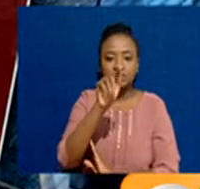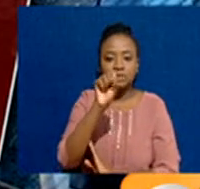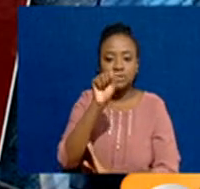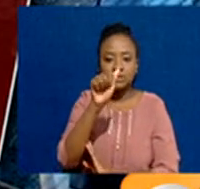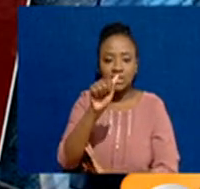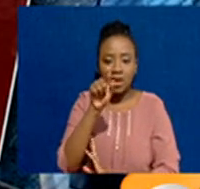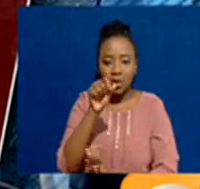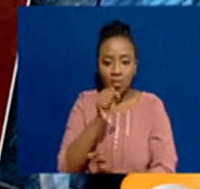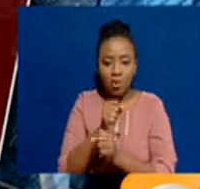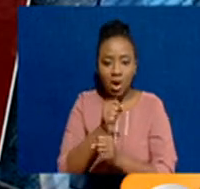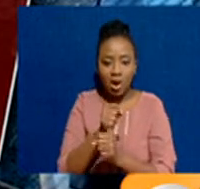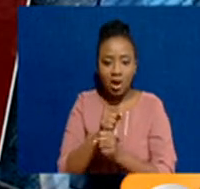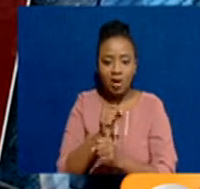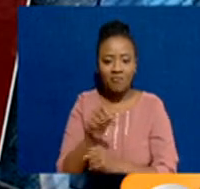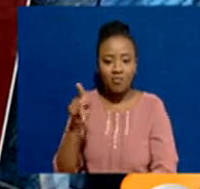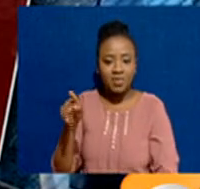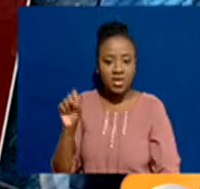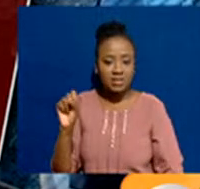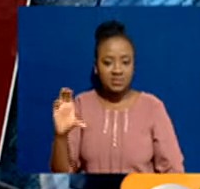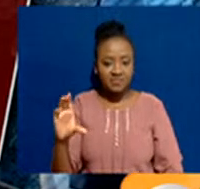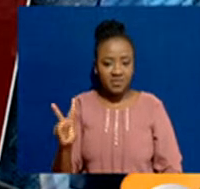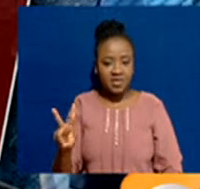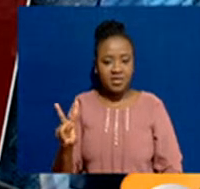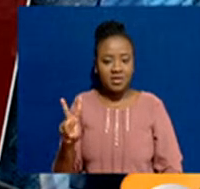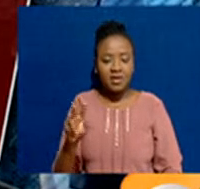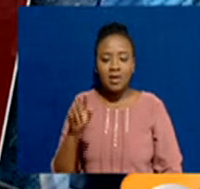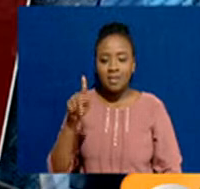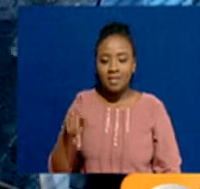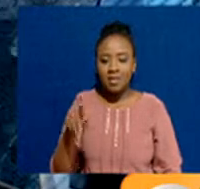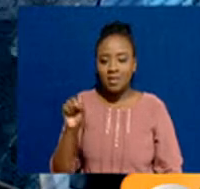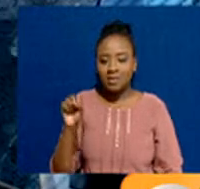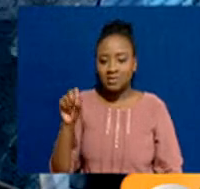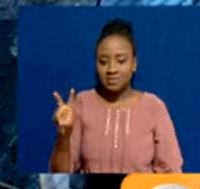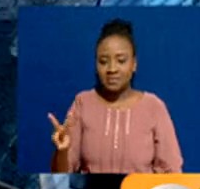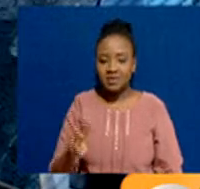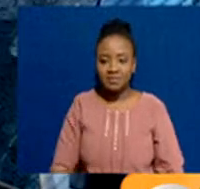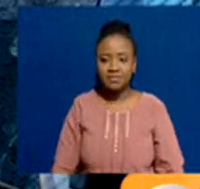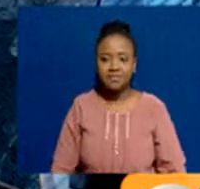operation of commercial service vehicles regulations.